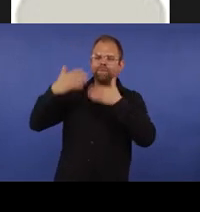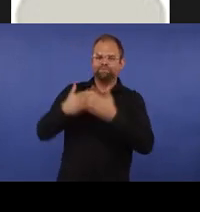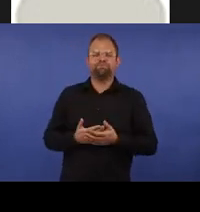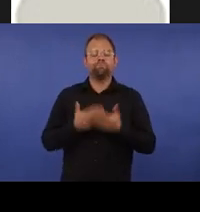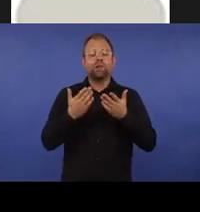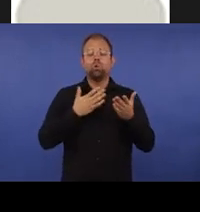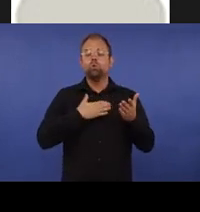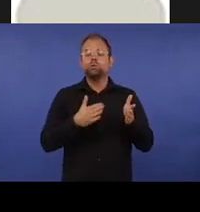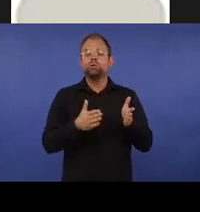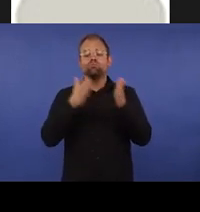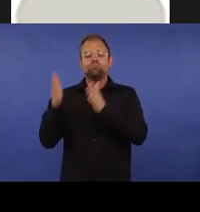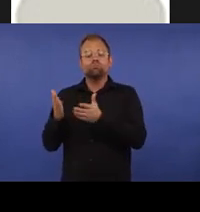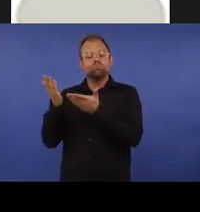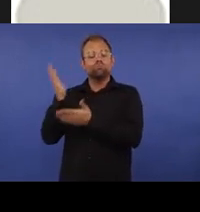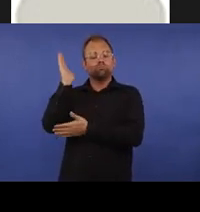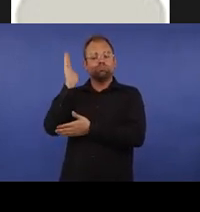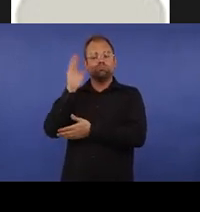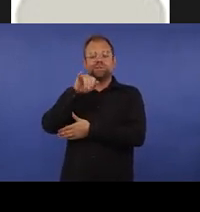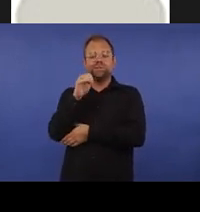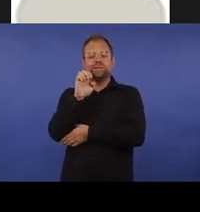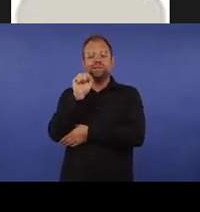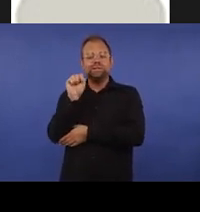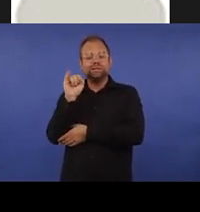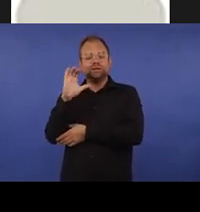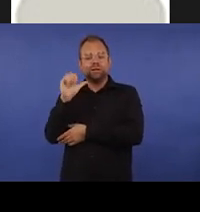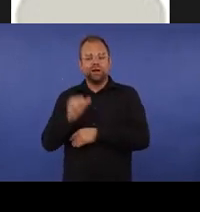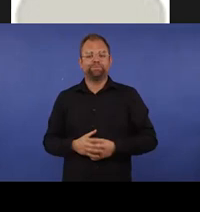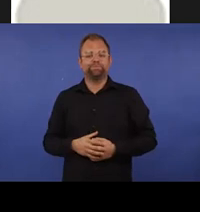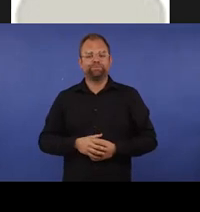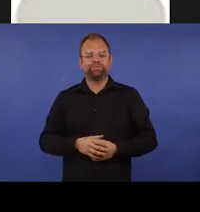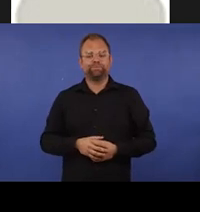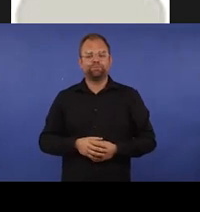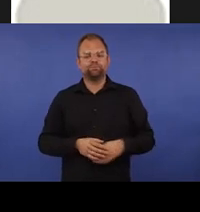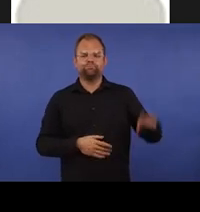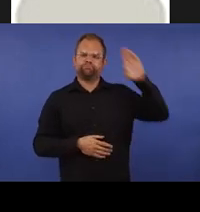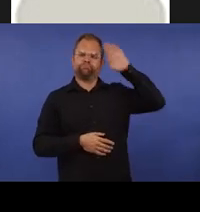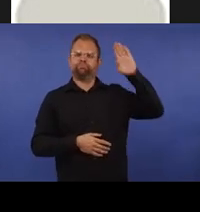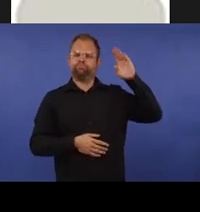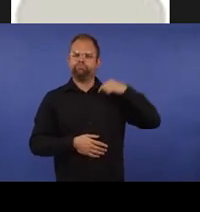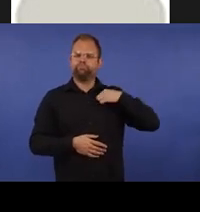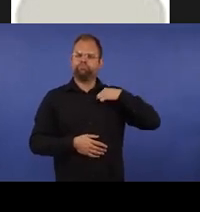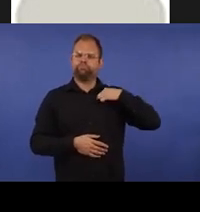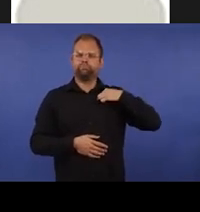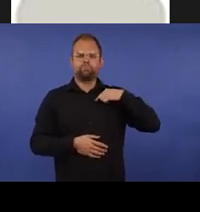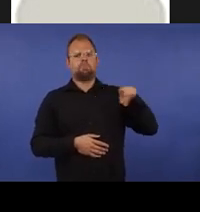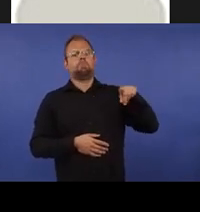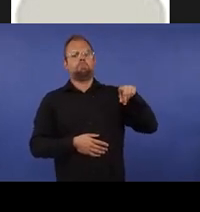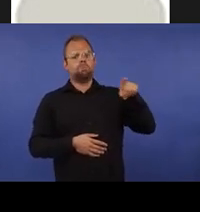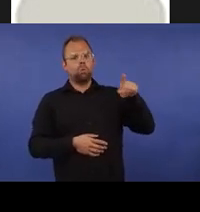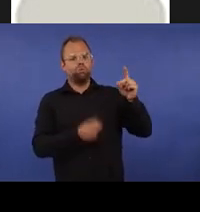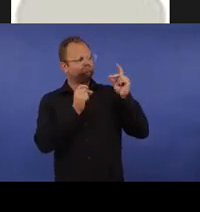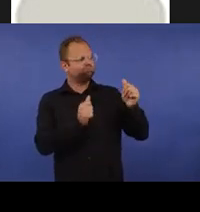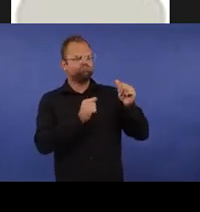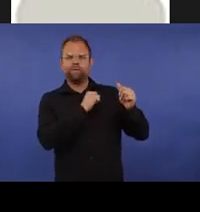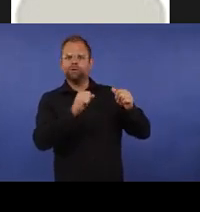so my name is Jessica Jimenez. I'm from the National Council on Independent Living.